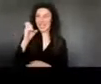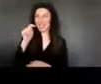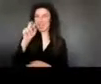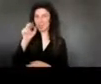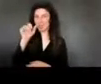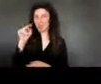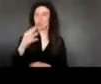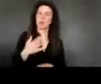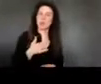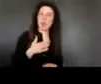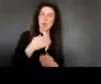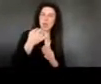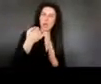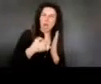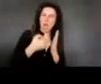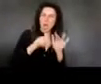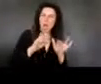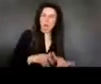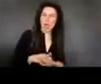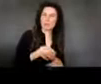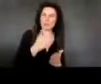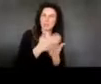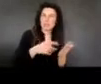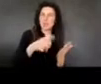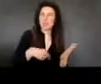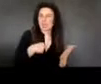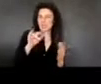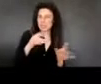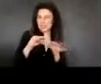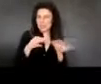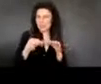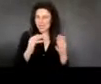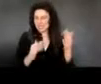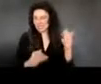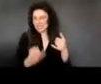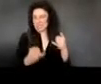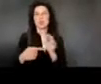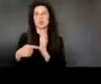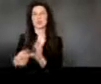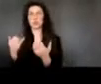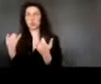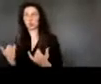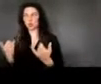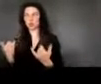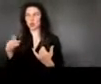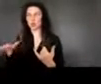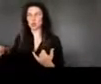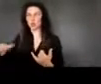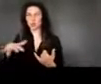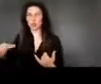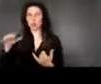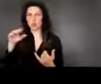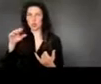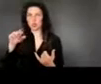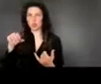piece, which I found fascinating and explains the current state of the site in comparison to the one surrounding it, as I